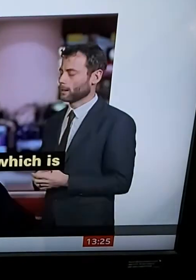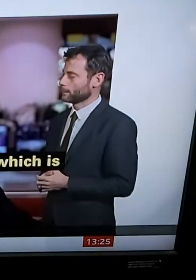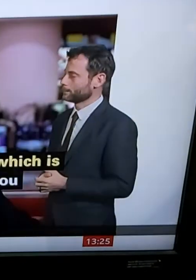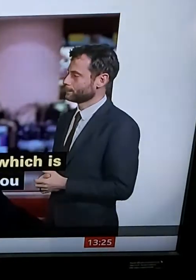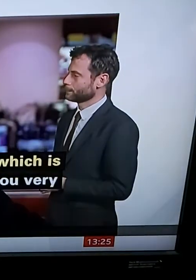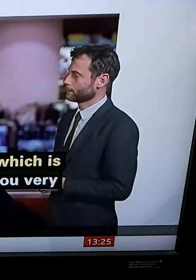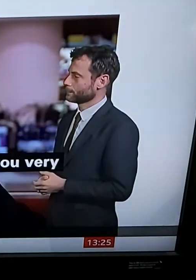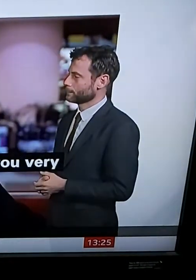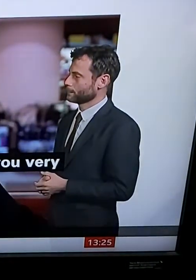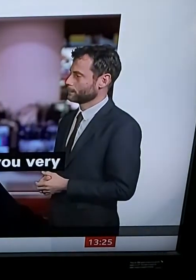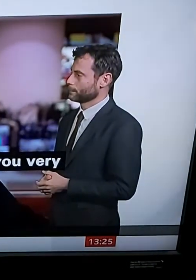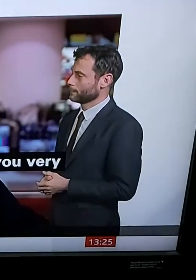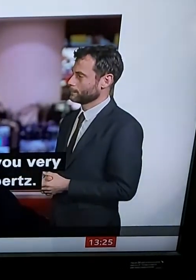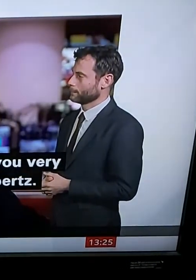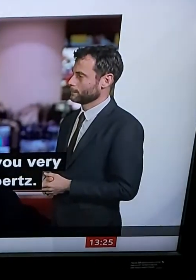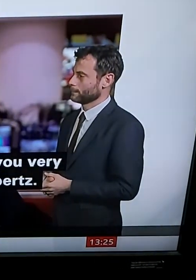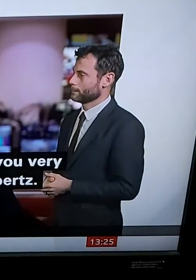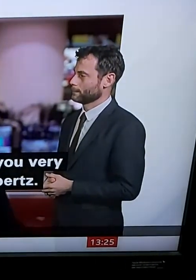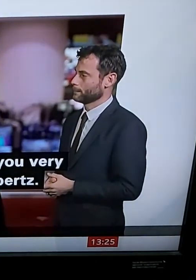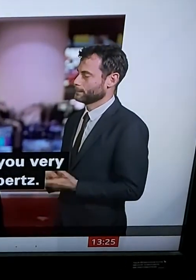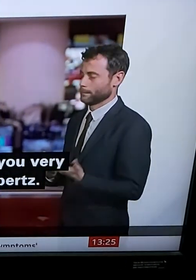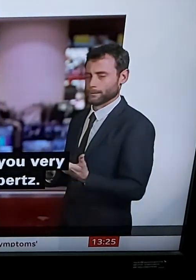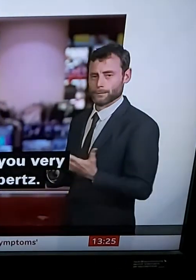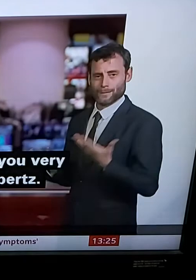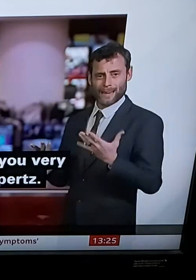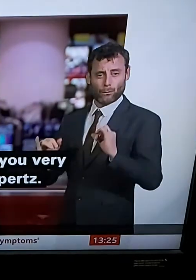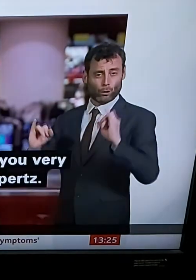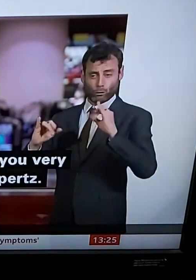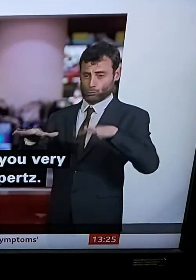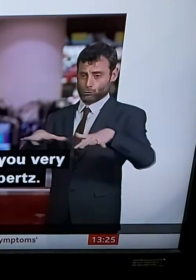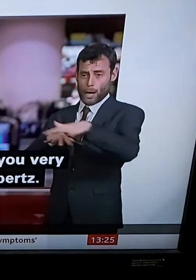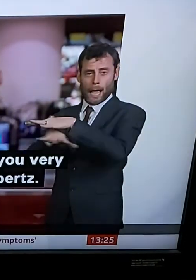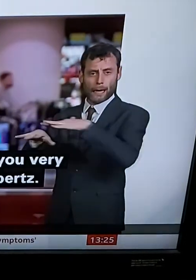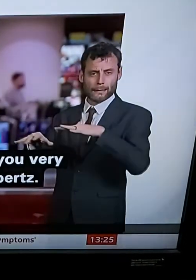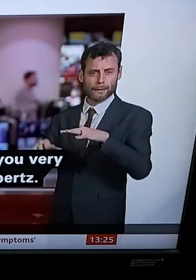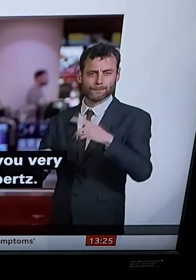Well, during this time of crisis, many of us are trying to find a way to support